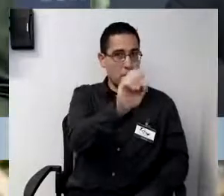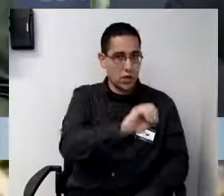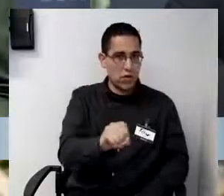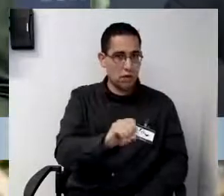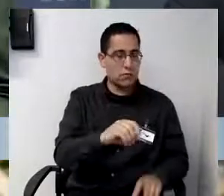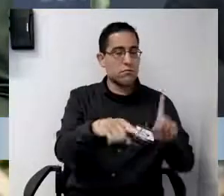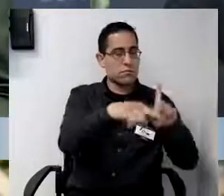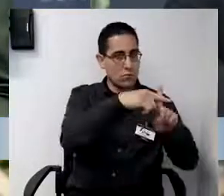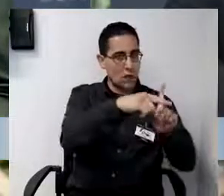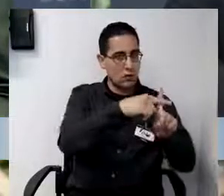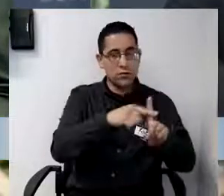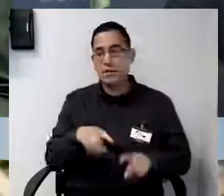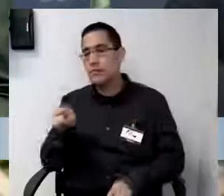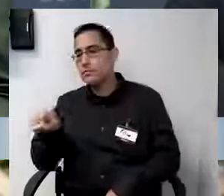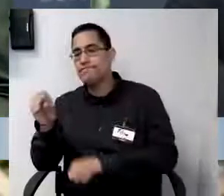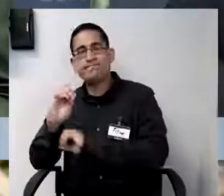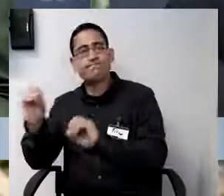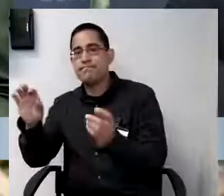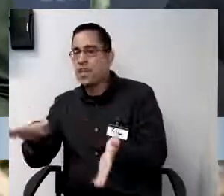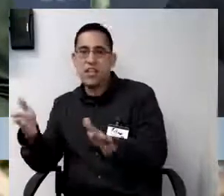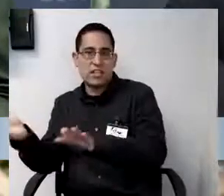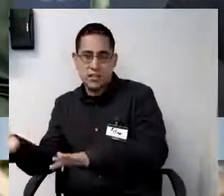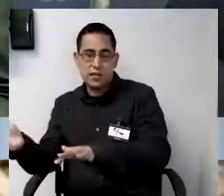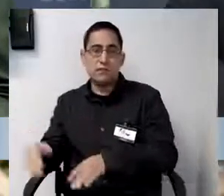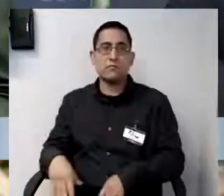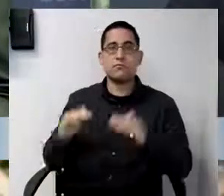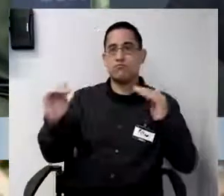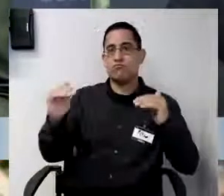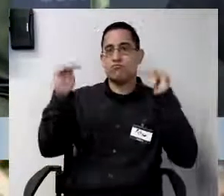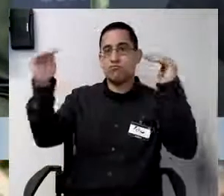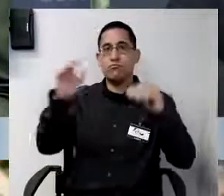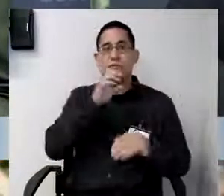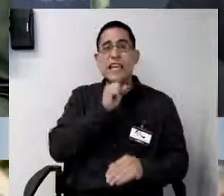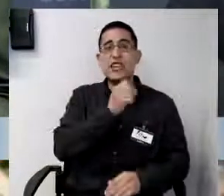died. 18 to 34-year-olds,